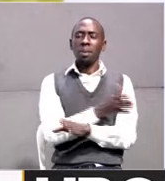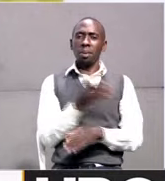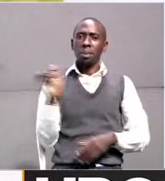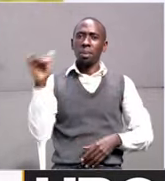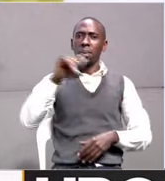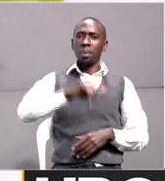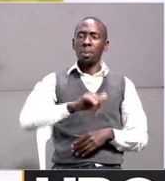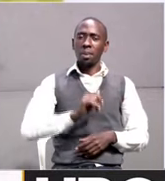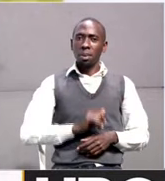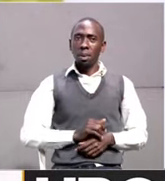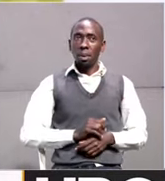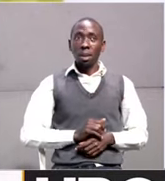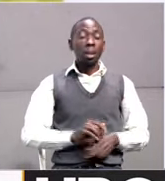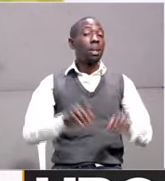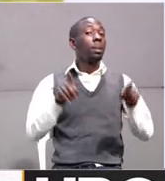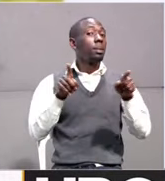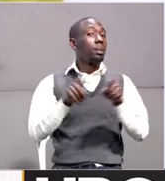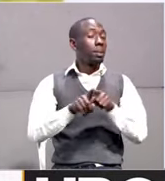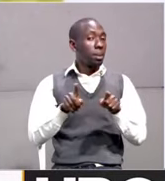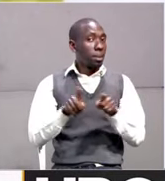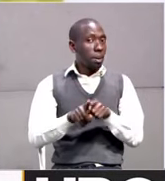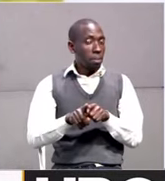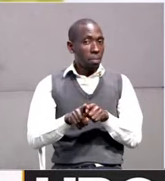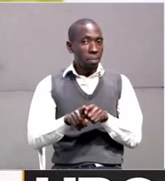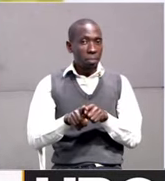The same